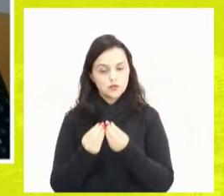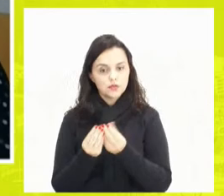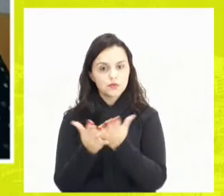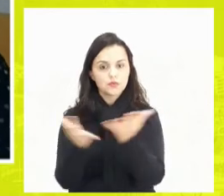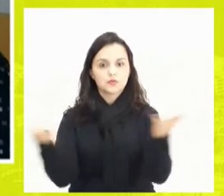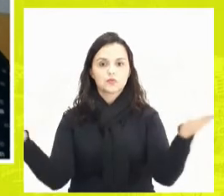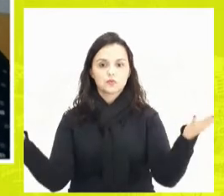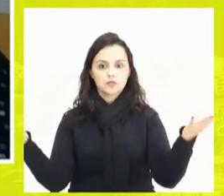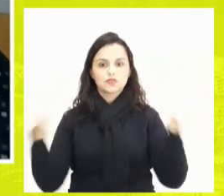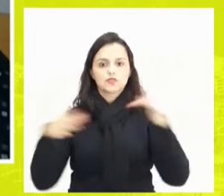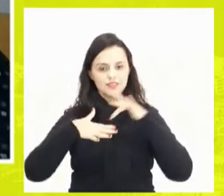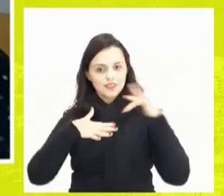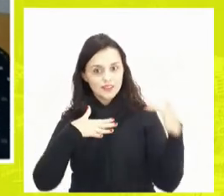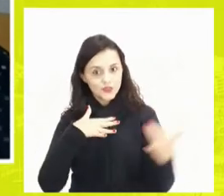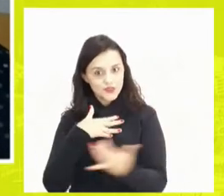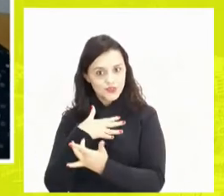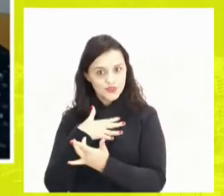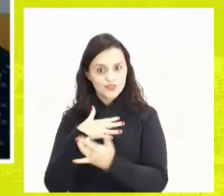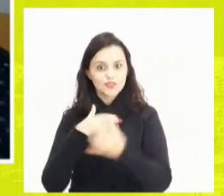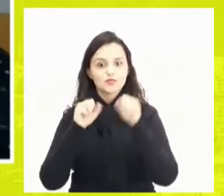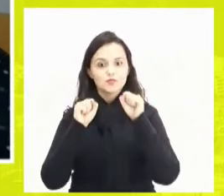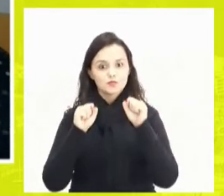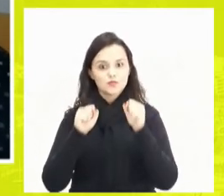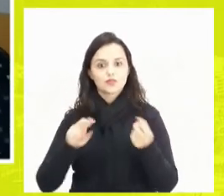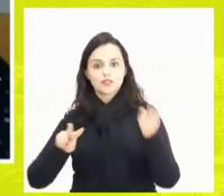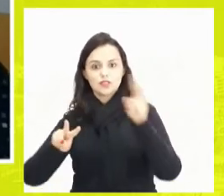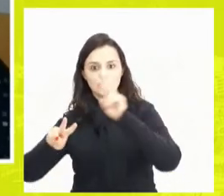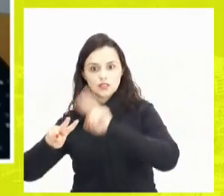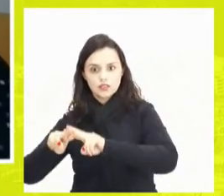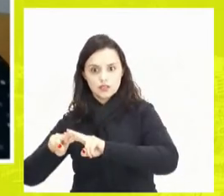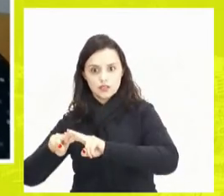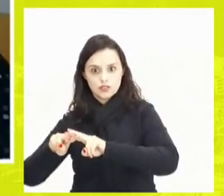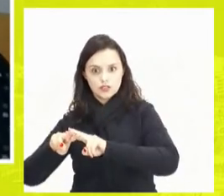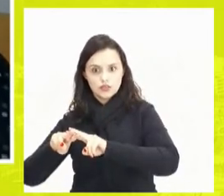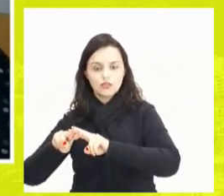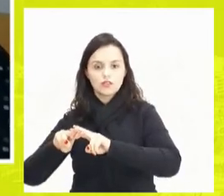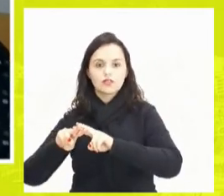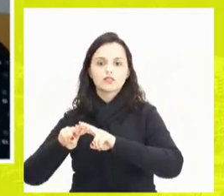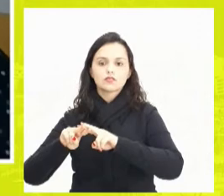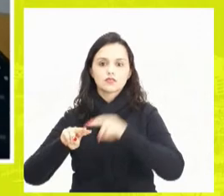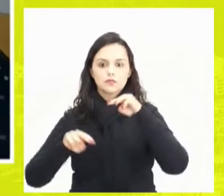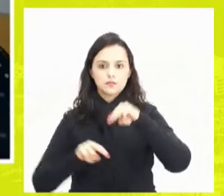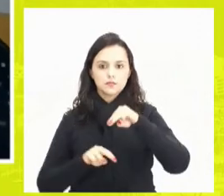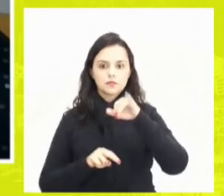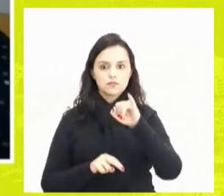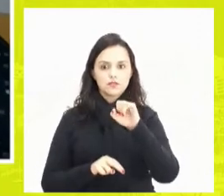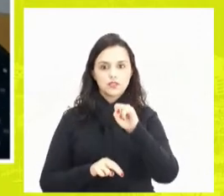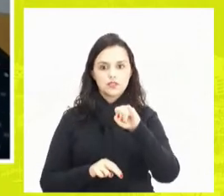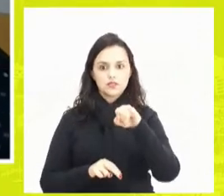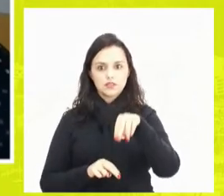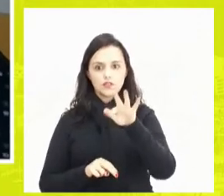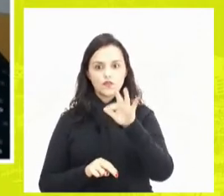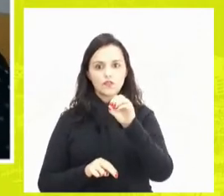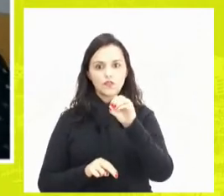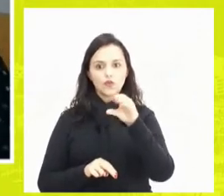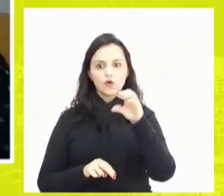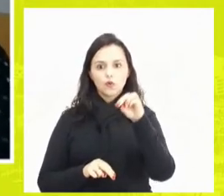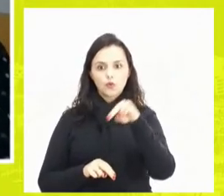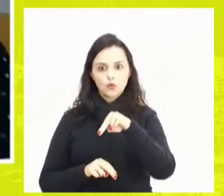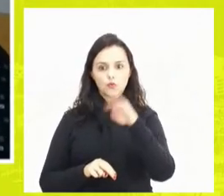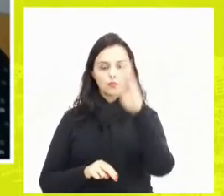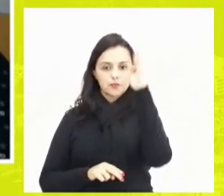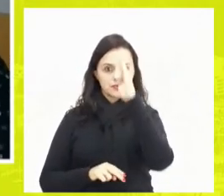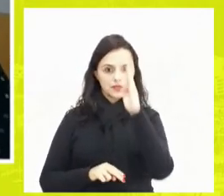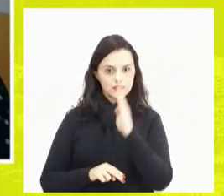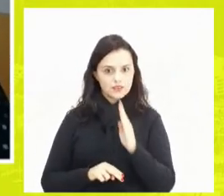this info contour your networks if you want to use the hashtag it's a hashtag this infocon brazil enjoy it share